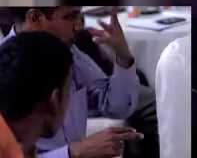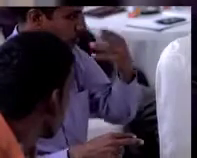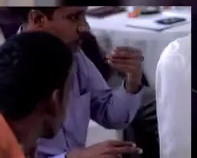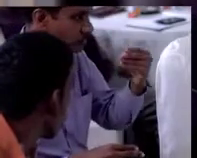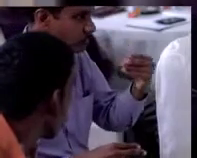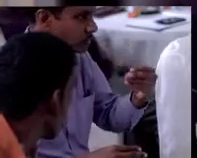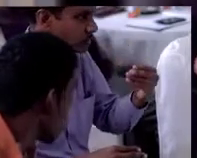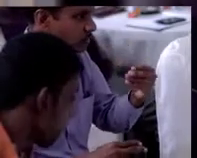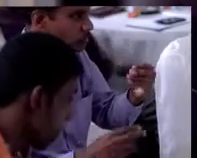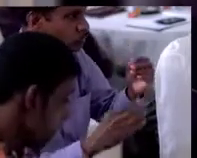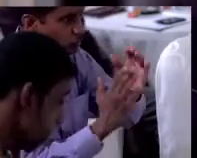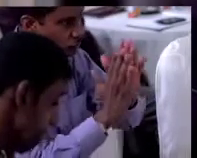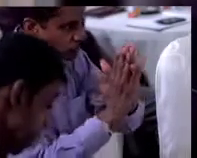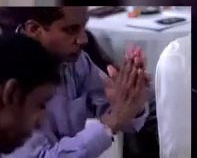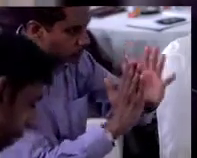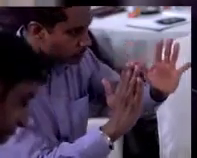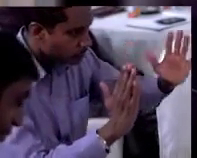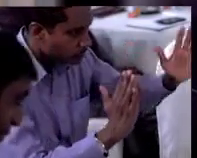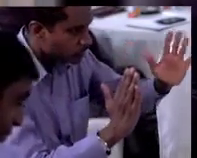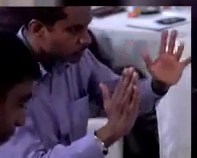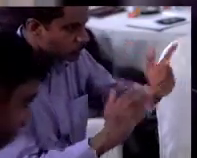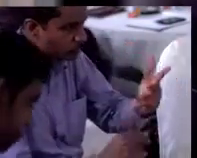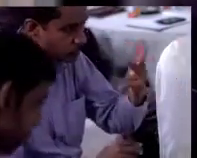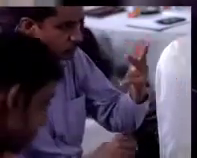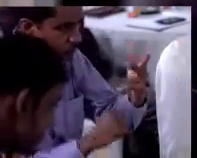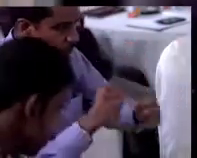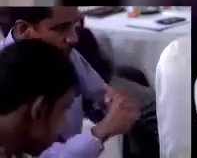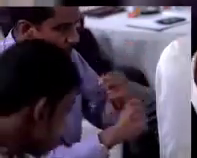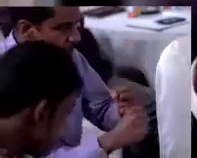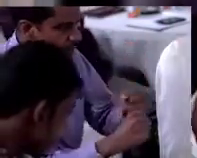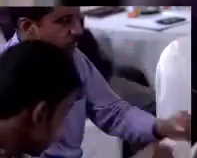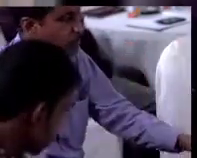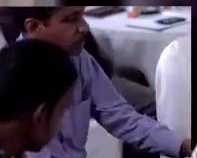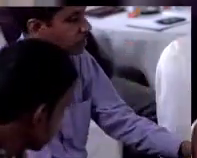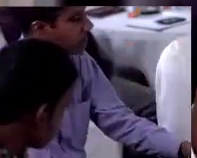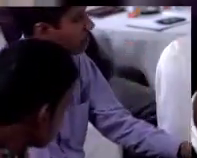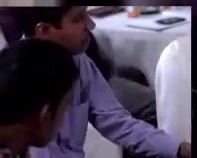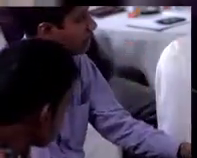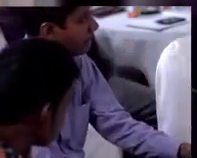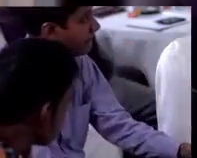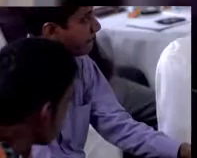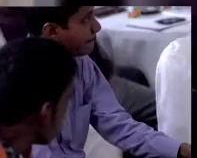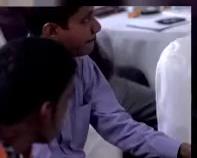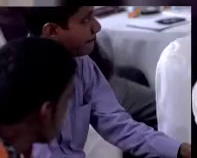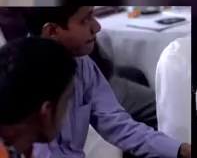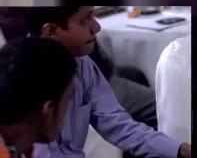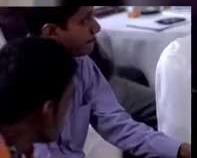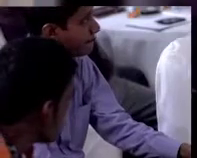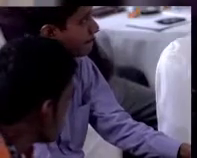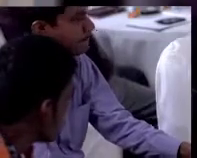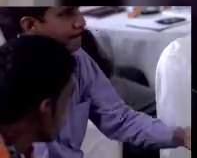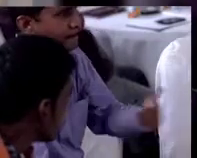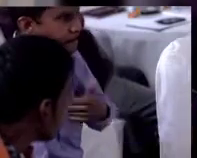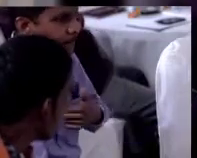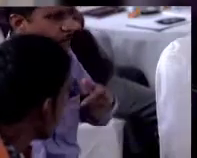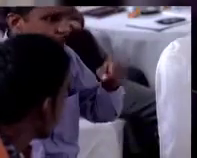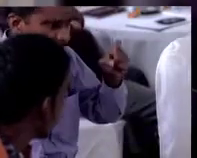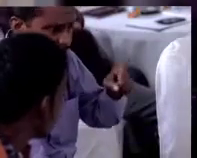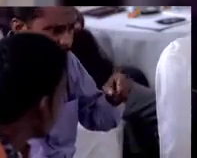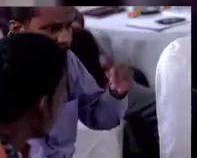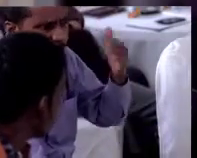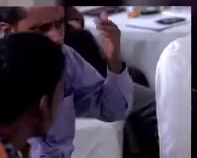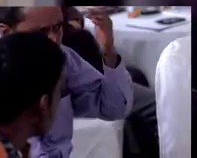beauty arts over 3-year periods. And I've been working there so often, St. Lucia Tourist Board, and I did Hot Couture. All of